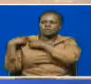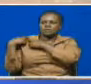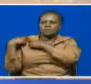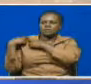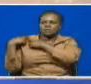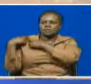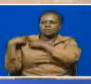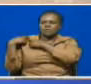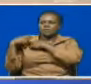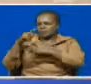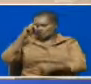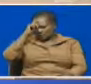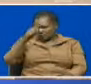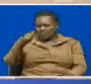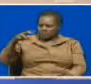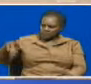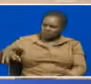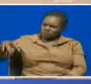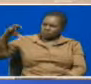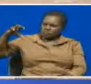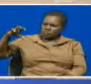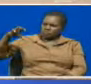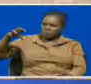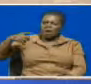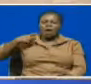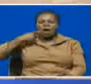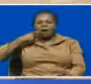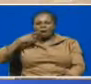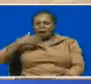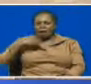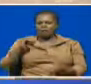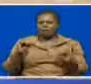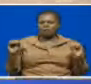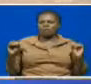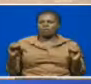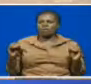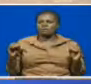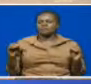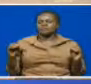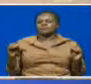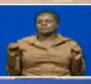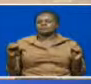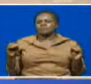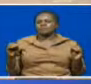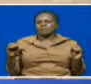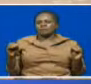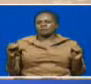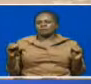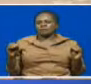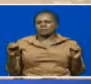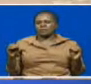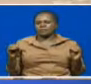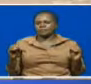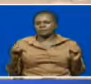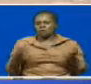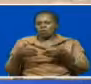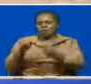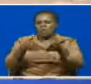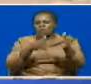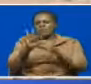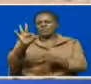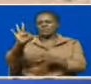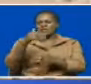respects others, who does not get into addictions. So we have a three-tier